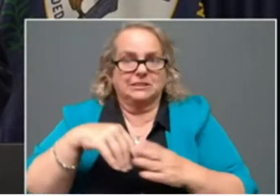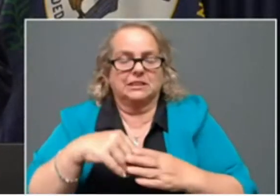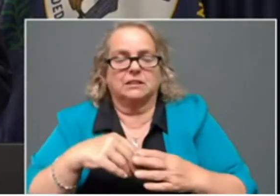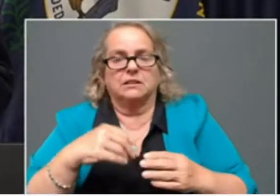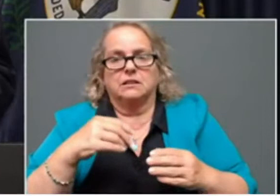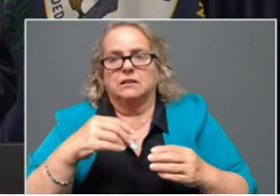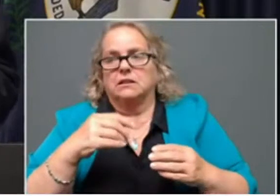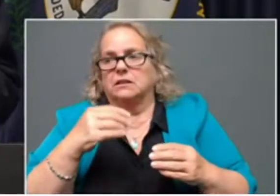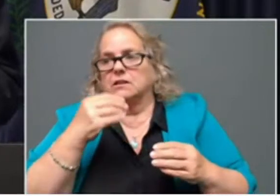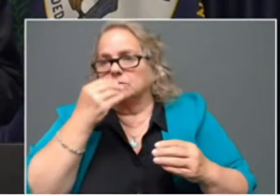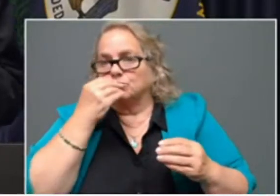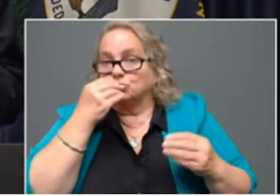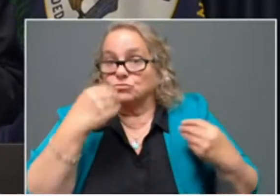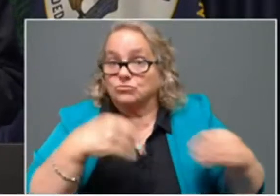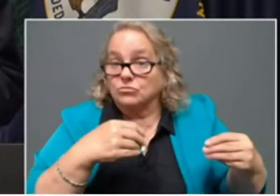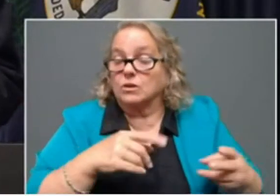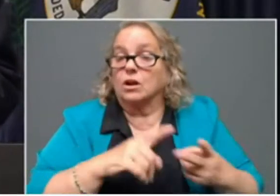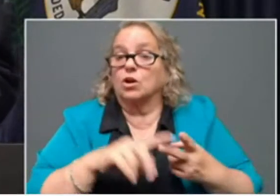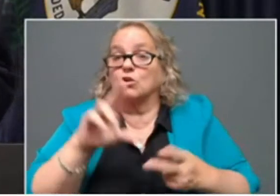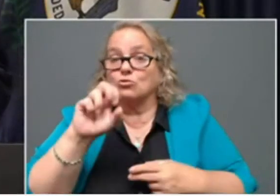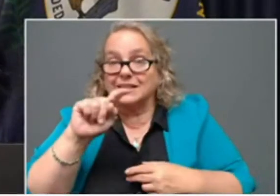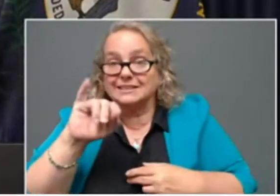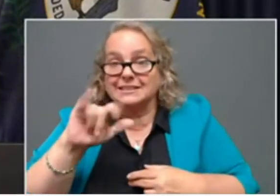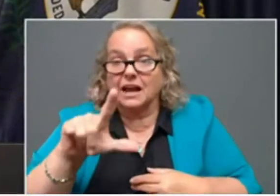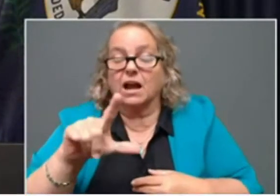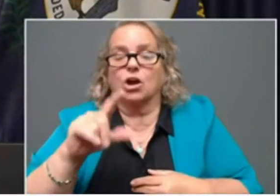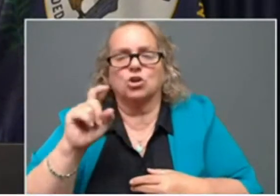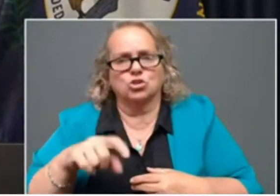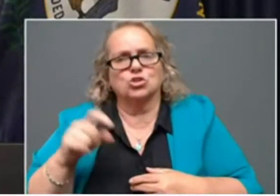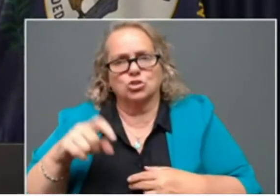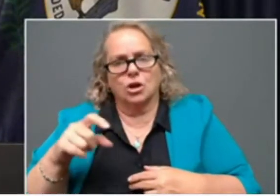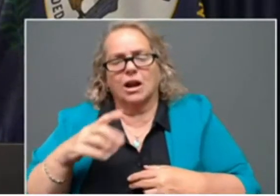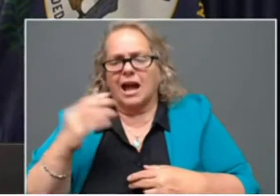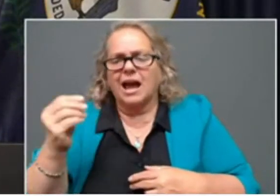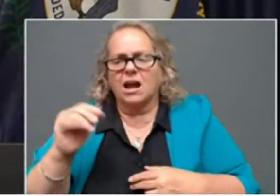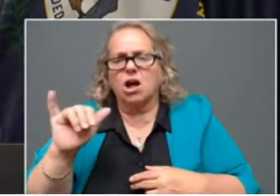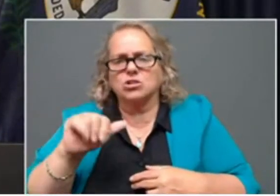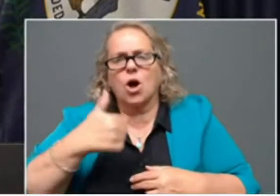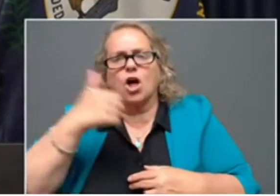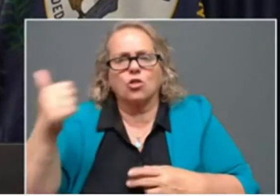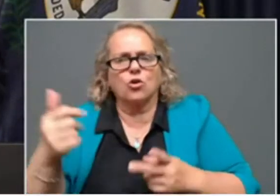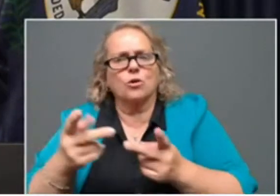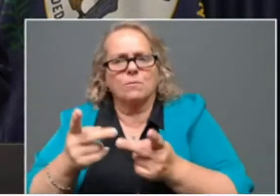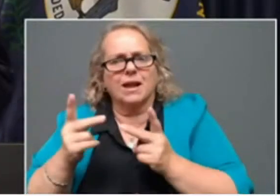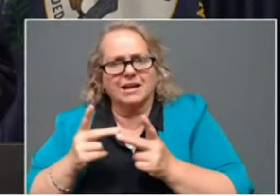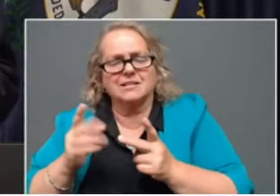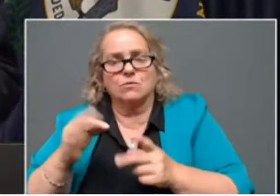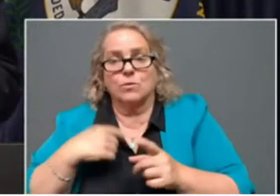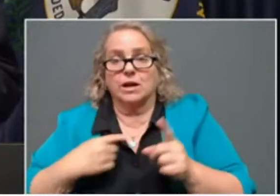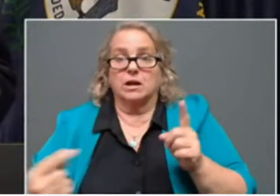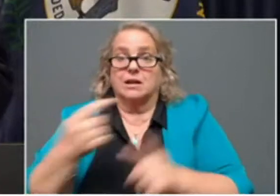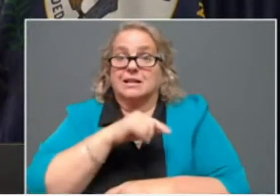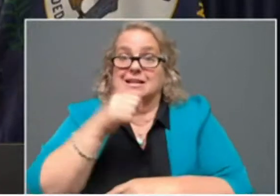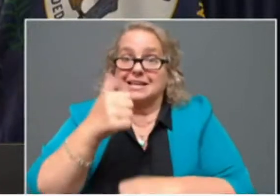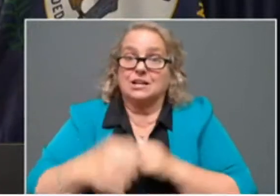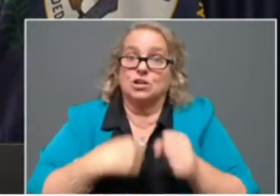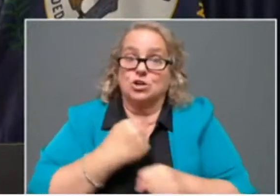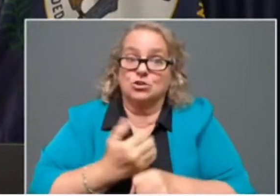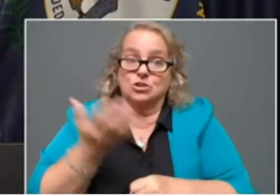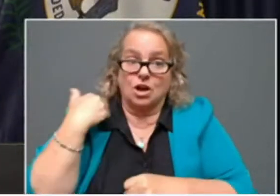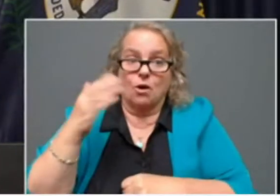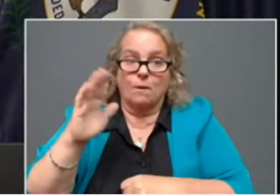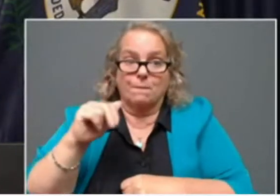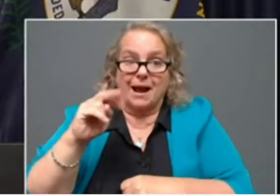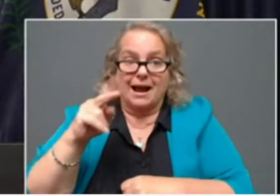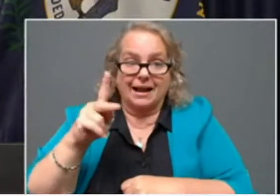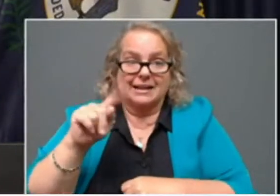hospitality, but there's no question there are others that are there. If we went back 10 years ago, it'd probably be bank tellers, but now I'm not sure the last time I